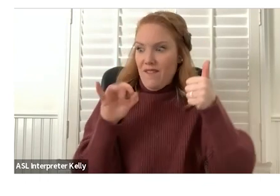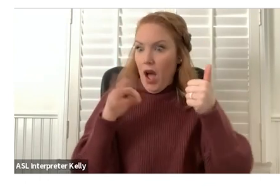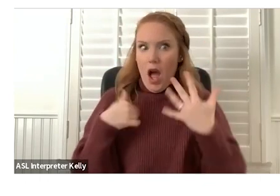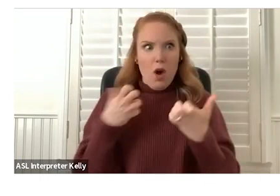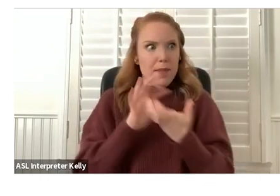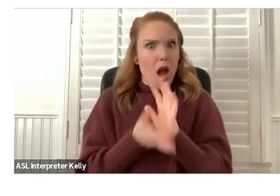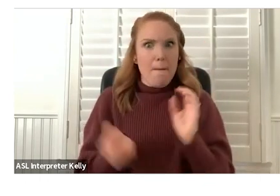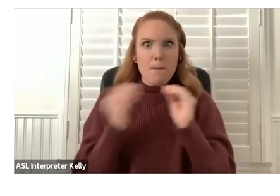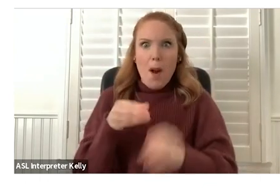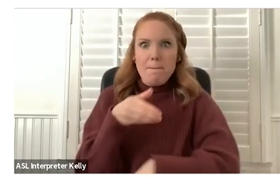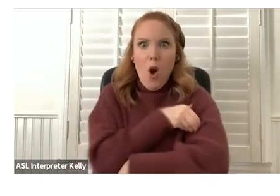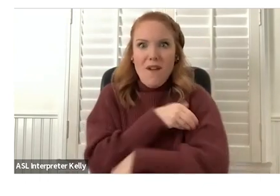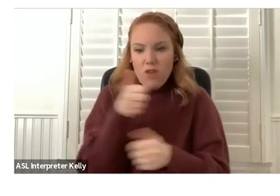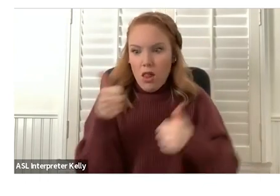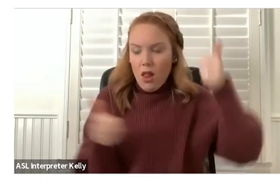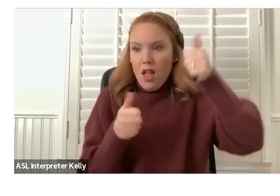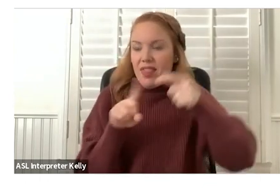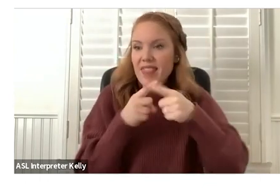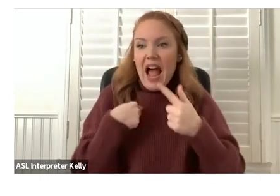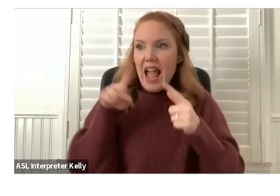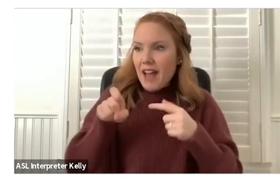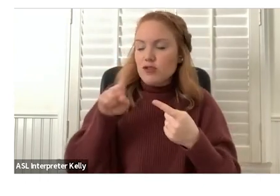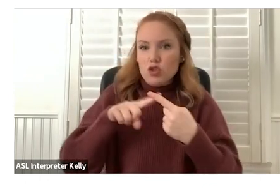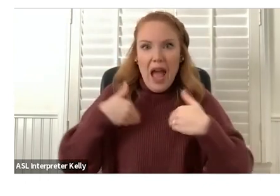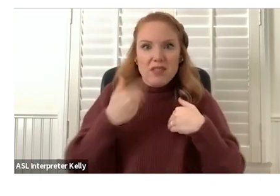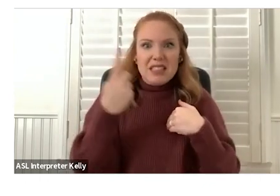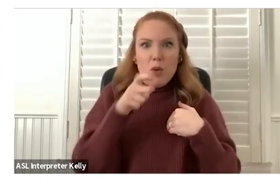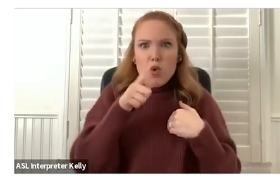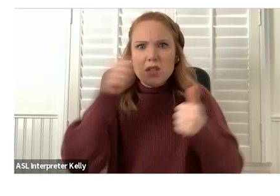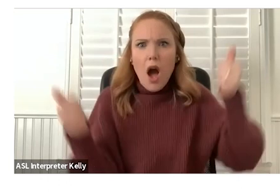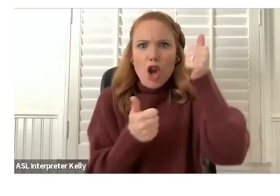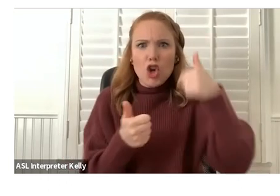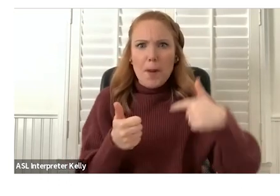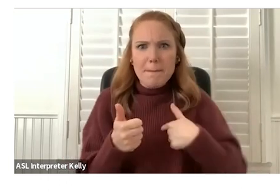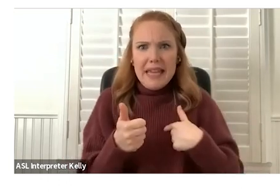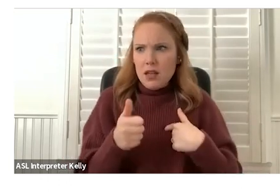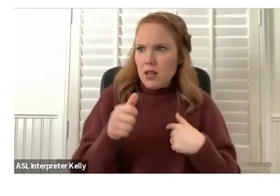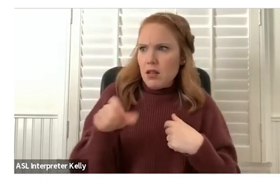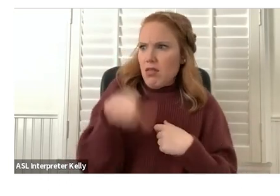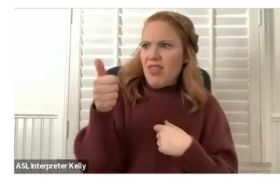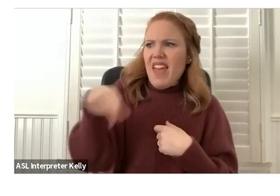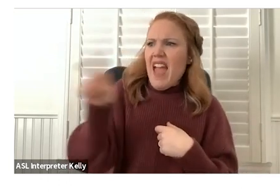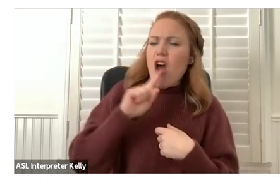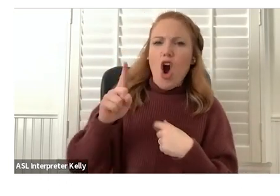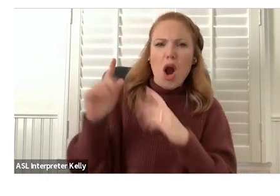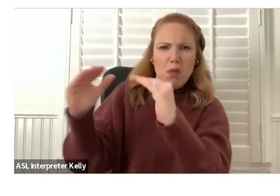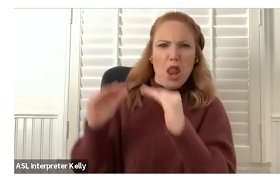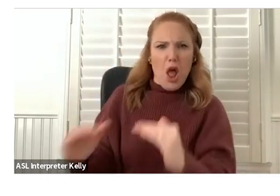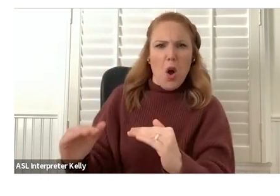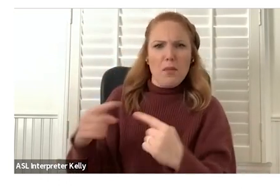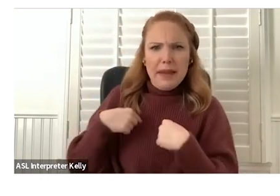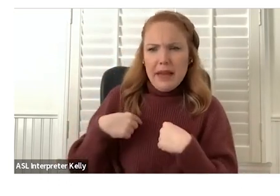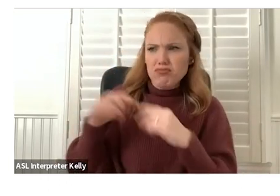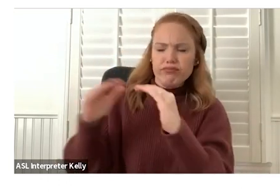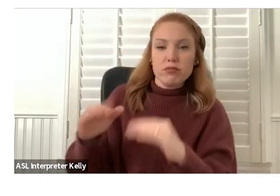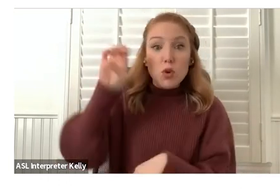and commodities. That became prominent in Europe and its outposts, again, not just the continent, but everywhere else that has this